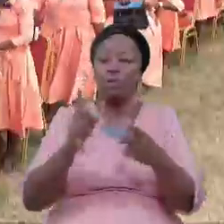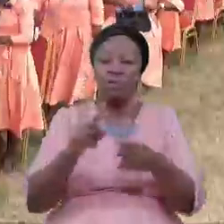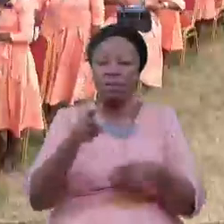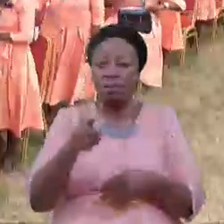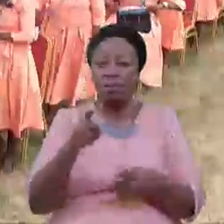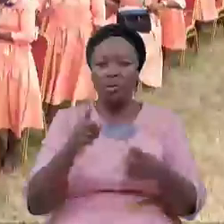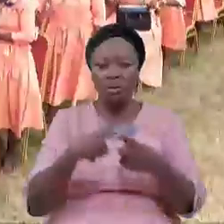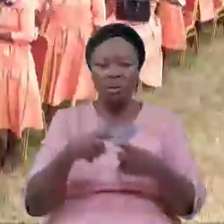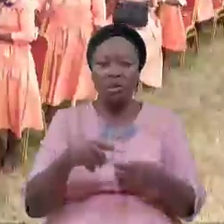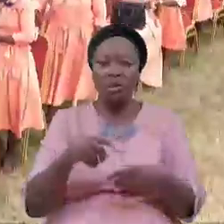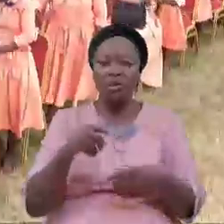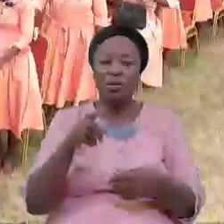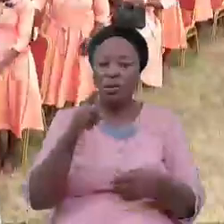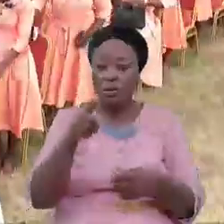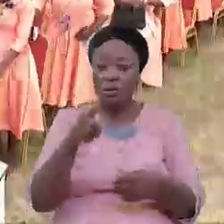peacemaker.